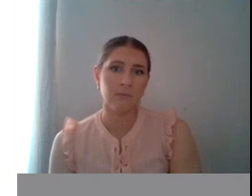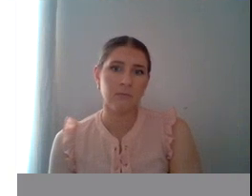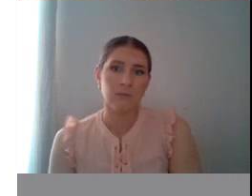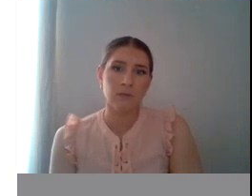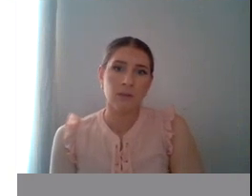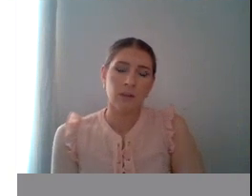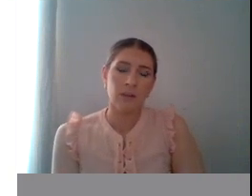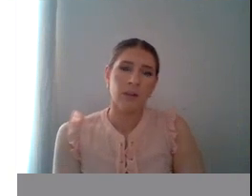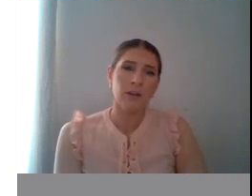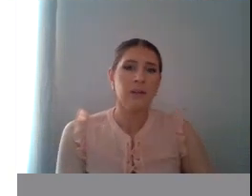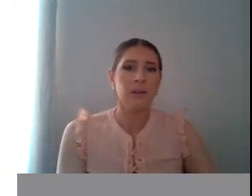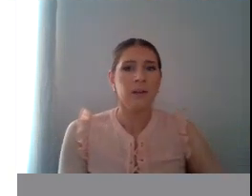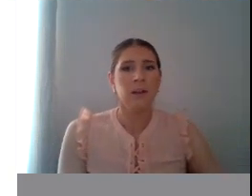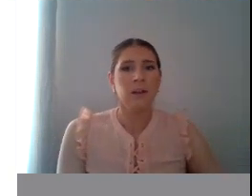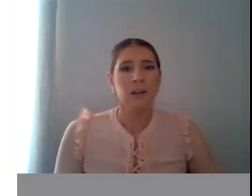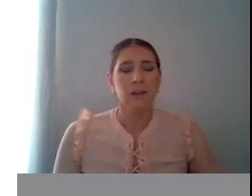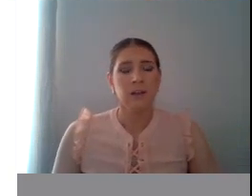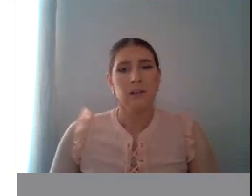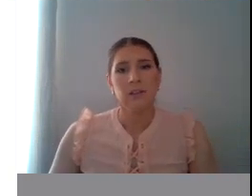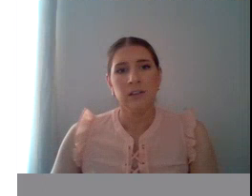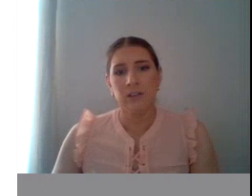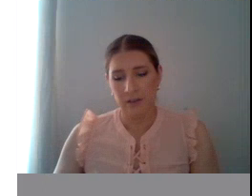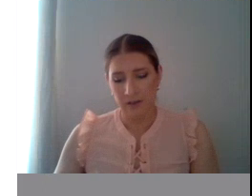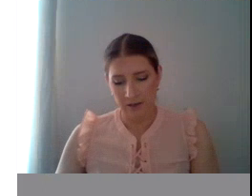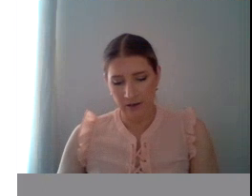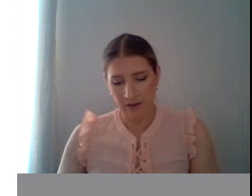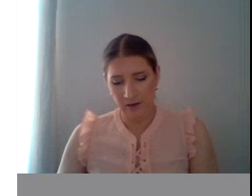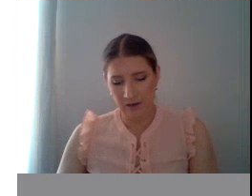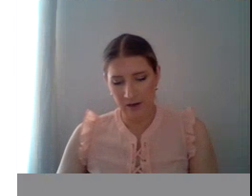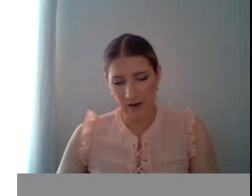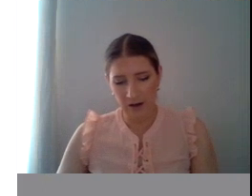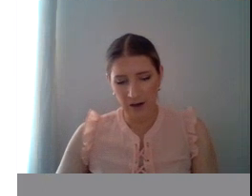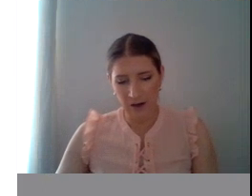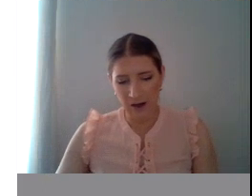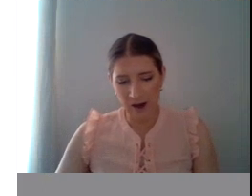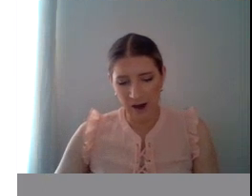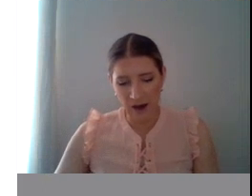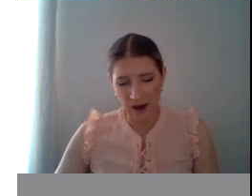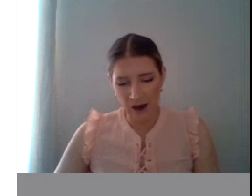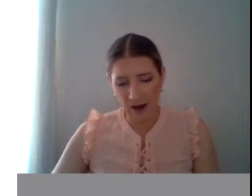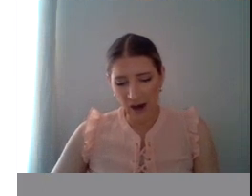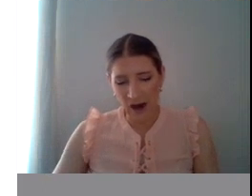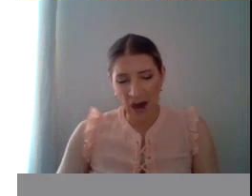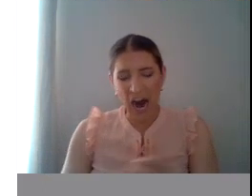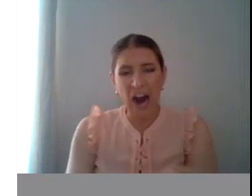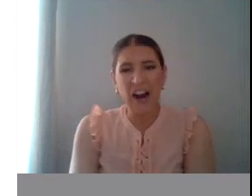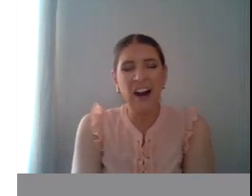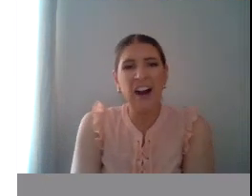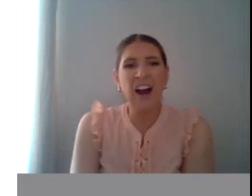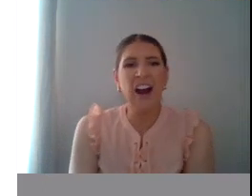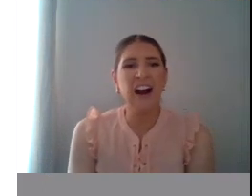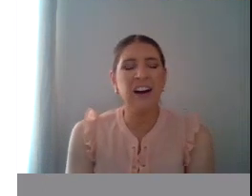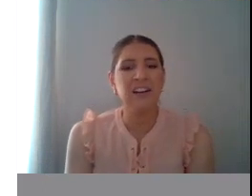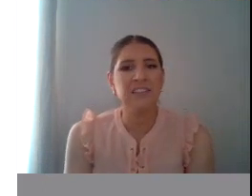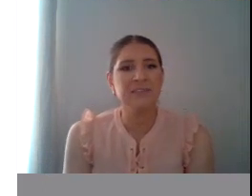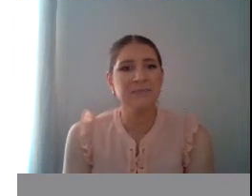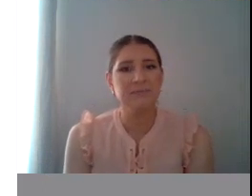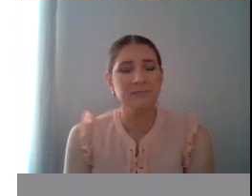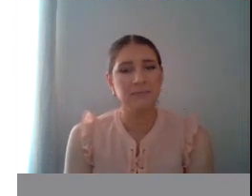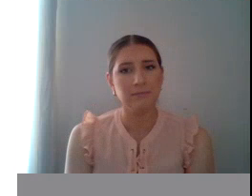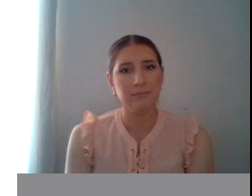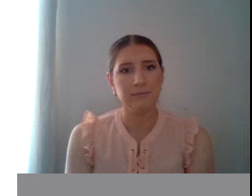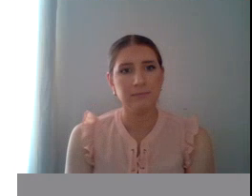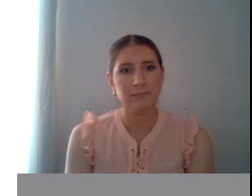particular framework, like how different teams were organized at the individual level, at the interpersonal level, at the organization, and at the policy